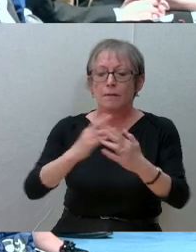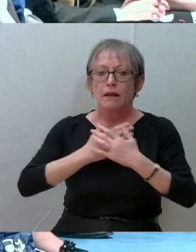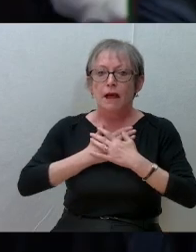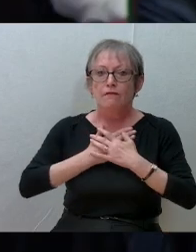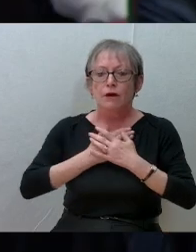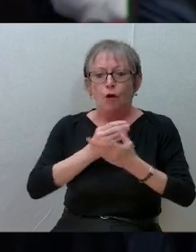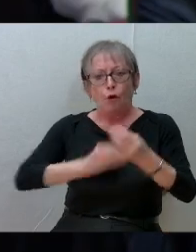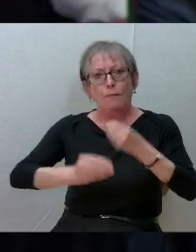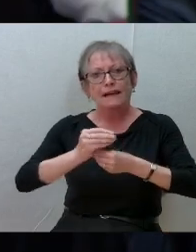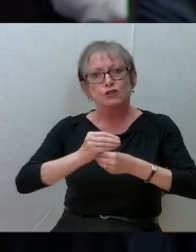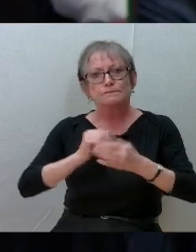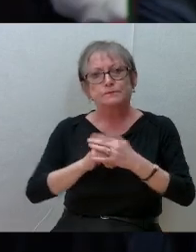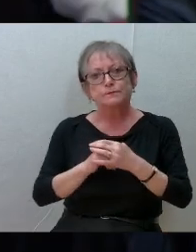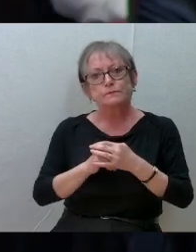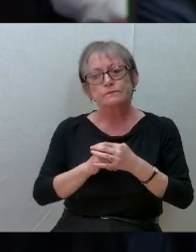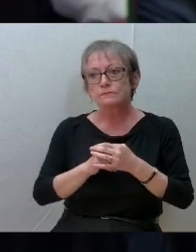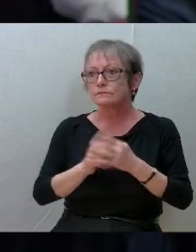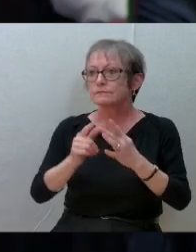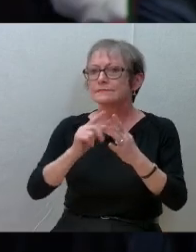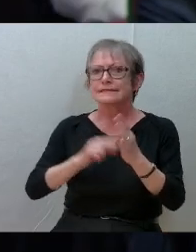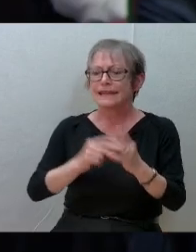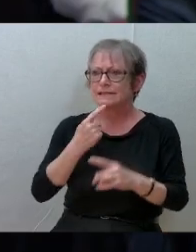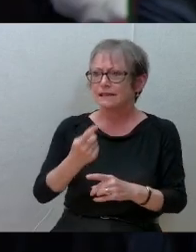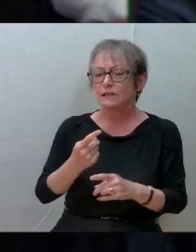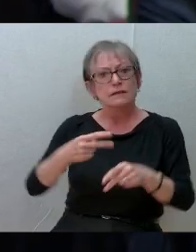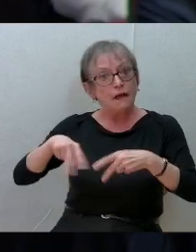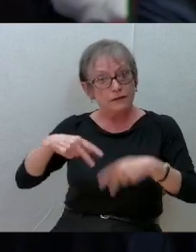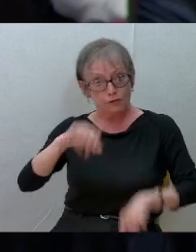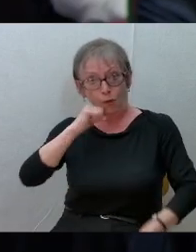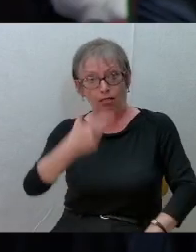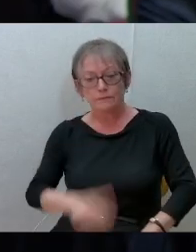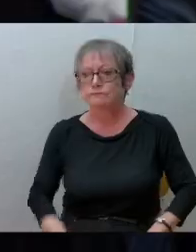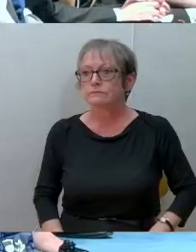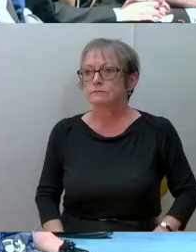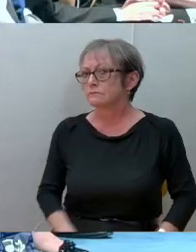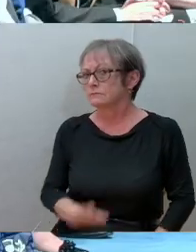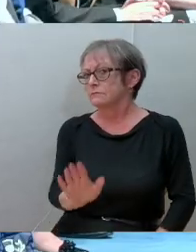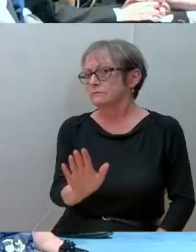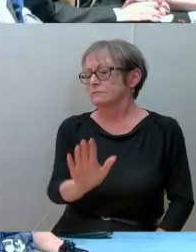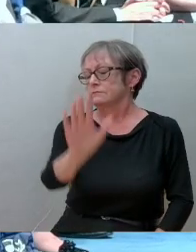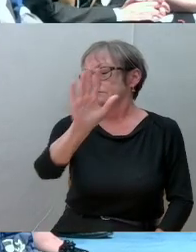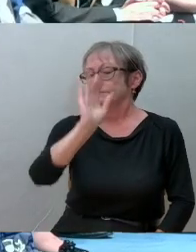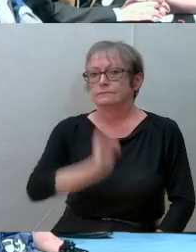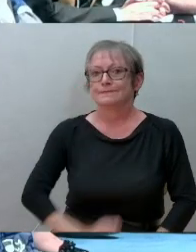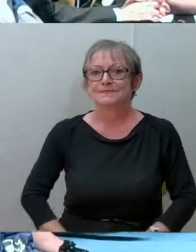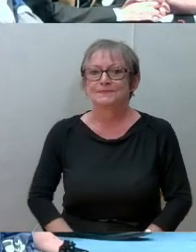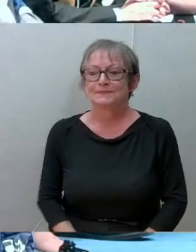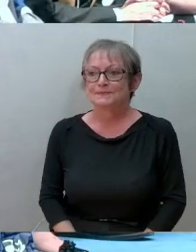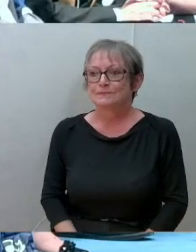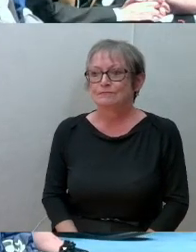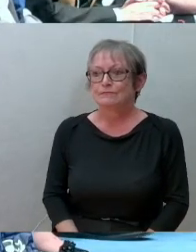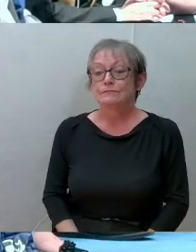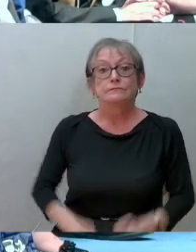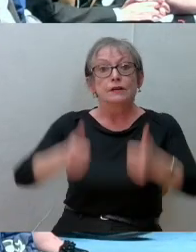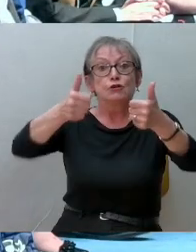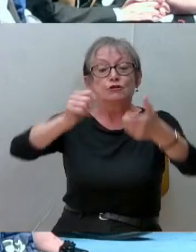compassion. So Ian was talking me into doing a dance. So I'm not doing the dance, but I'm very good at